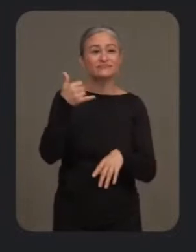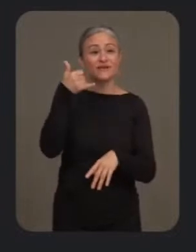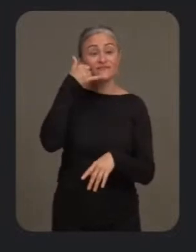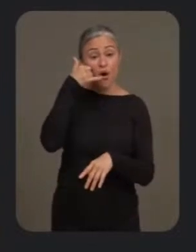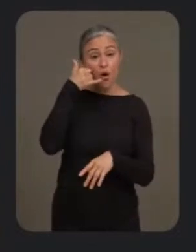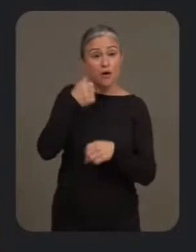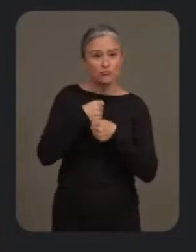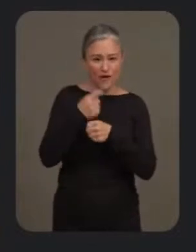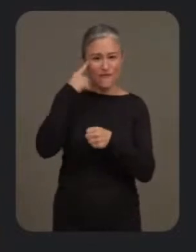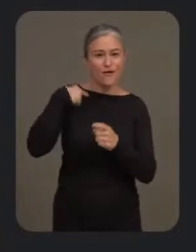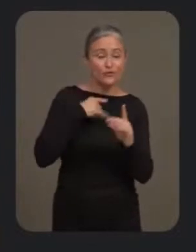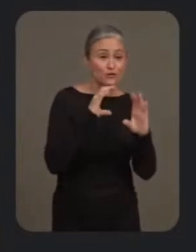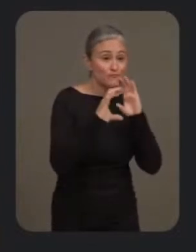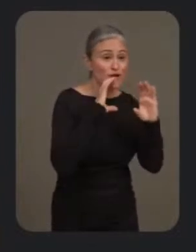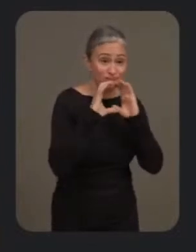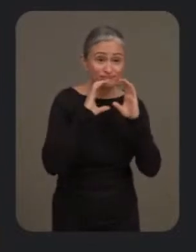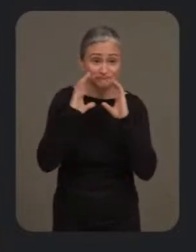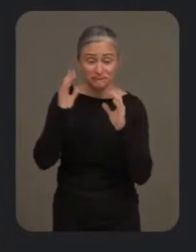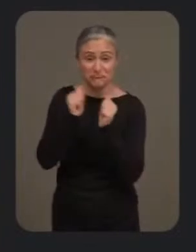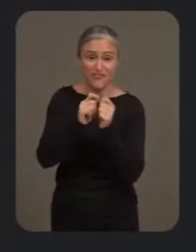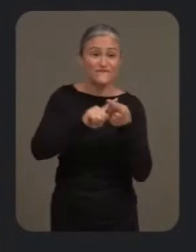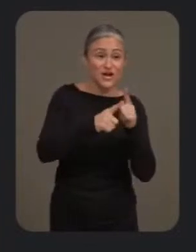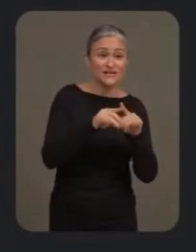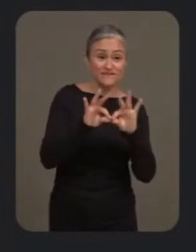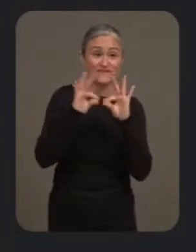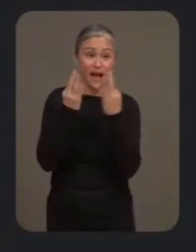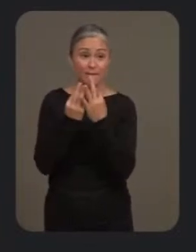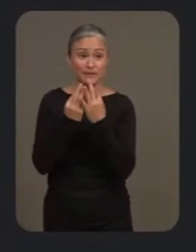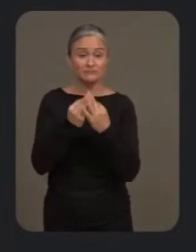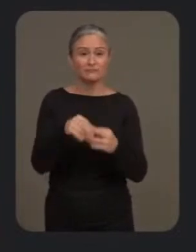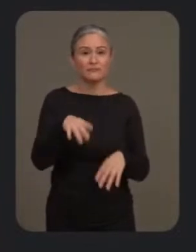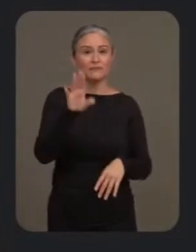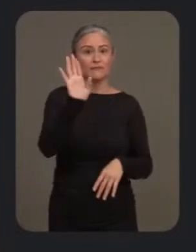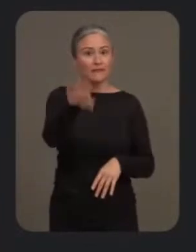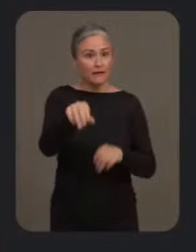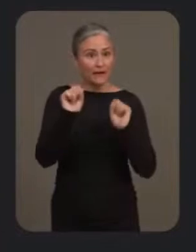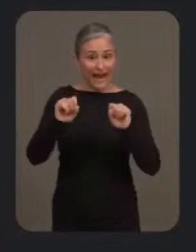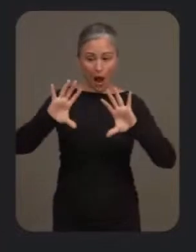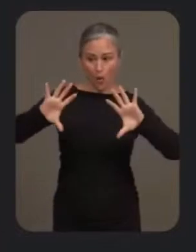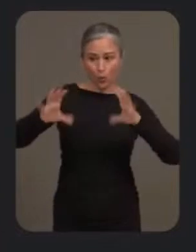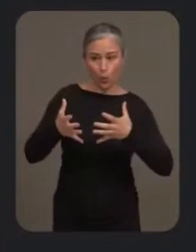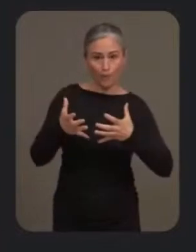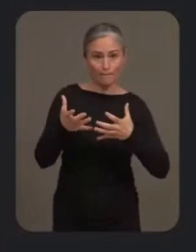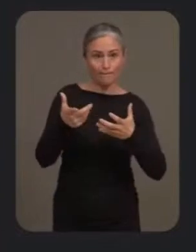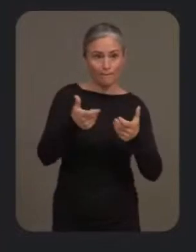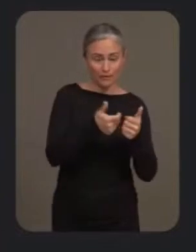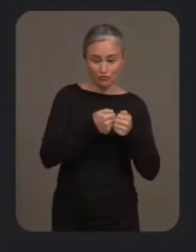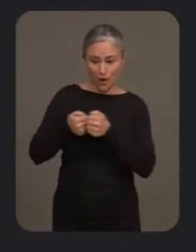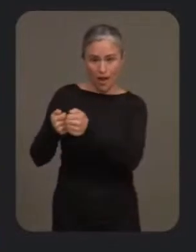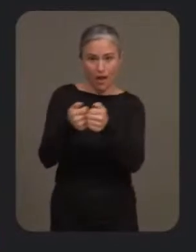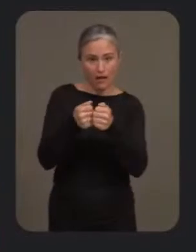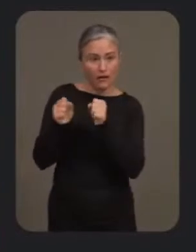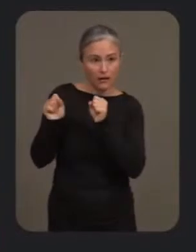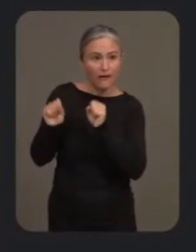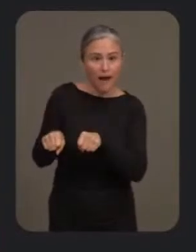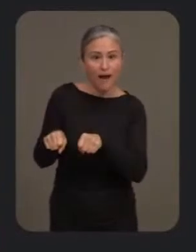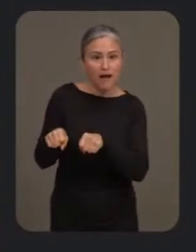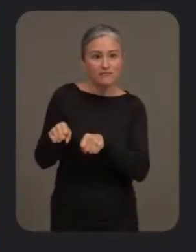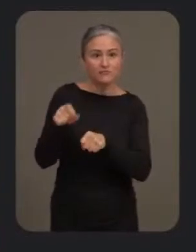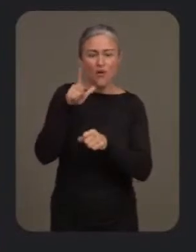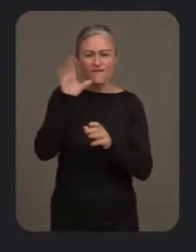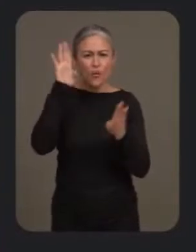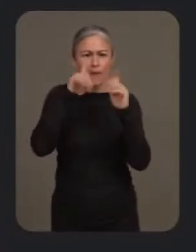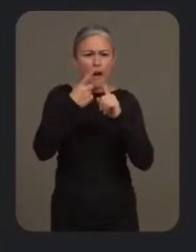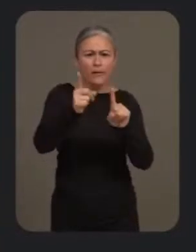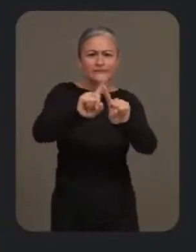phones were created for us to communicate with our friends and family. When you're texting in a group chat, you shouldn't have to worry